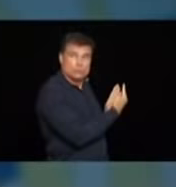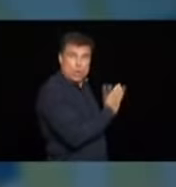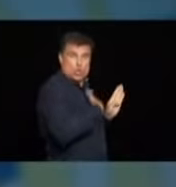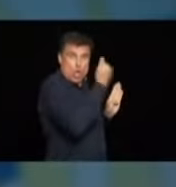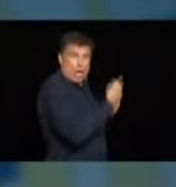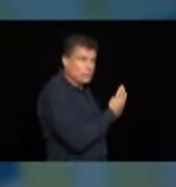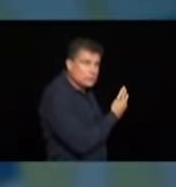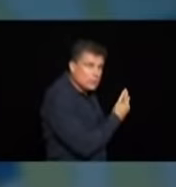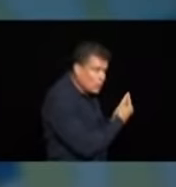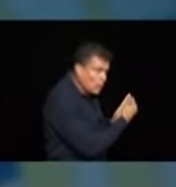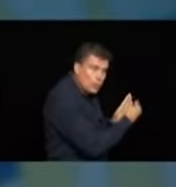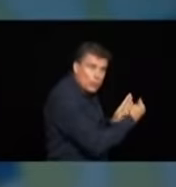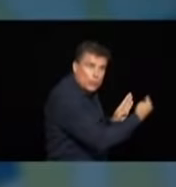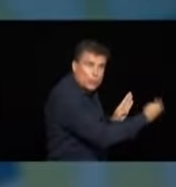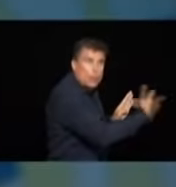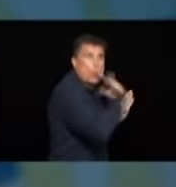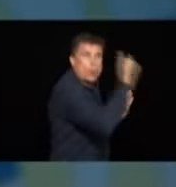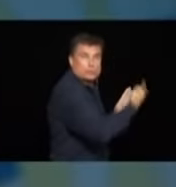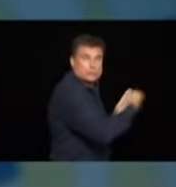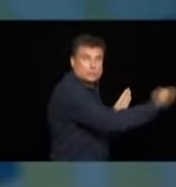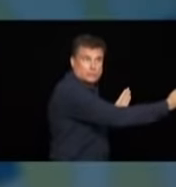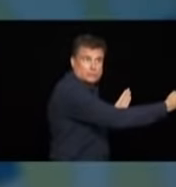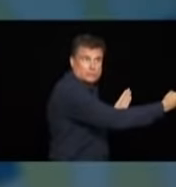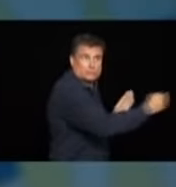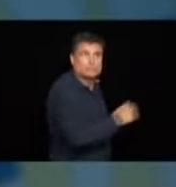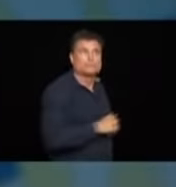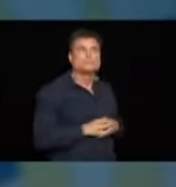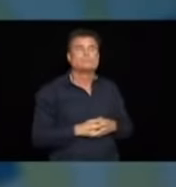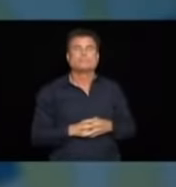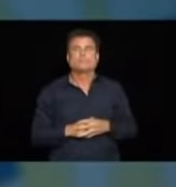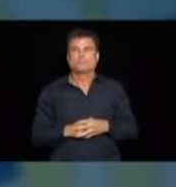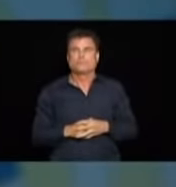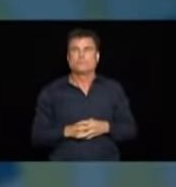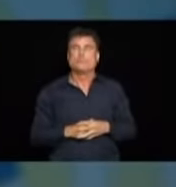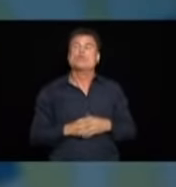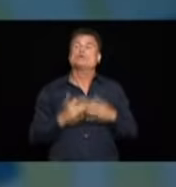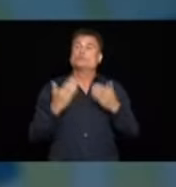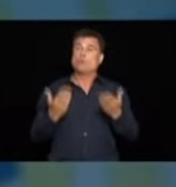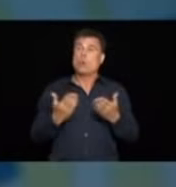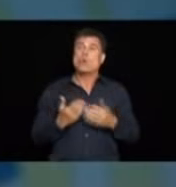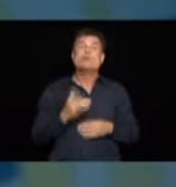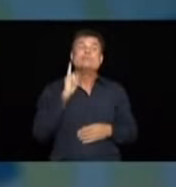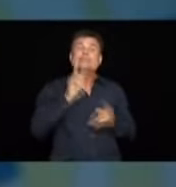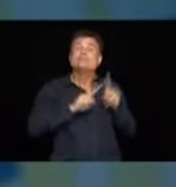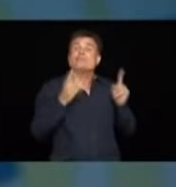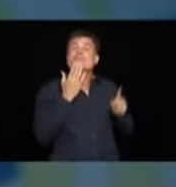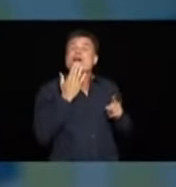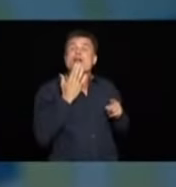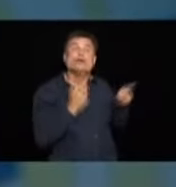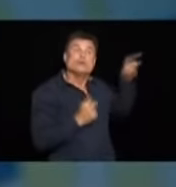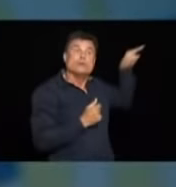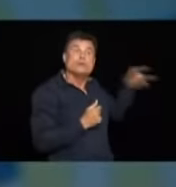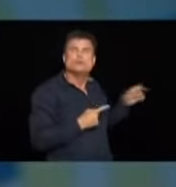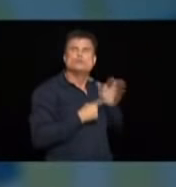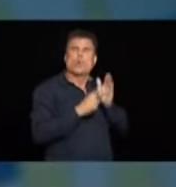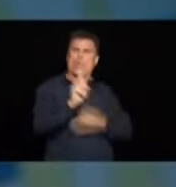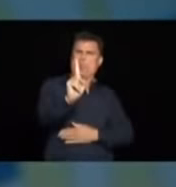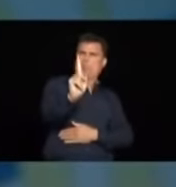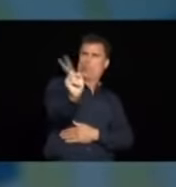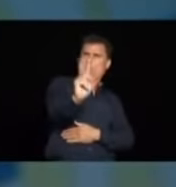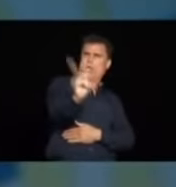the proportion of those cases in that age group that are infected in different settings. And this is taking